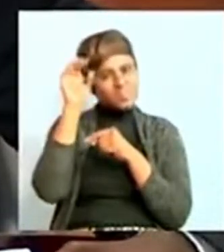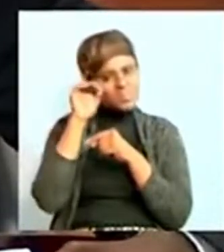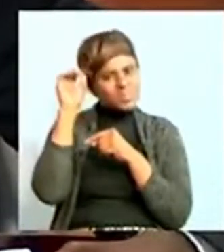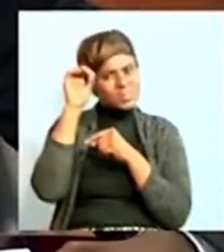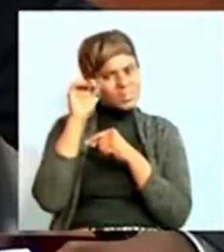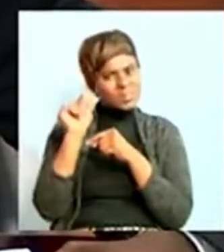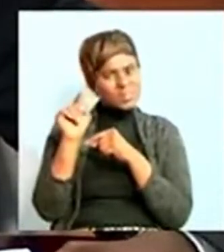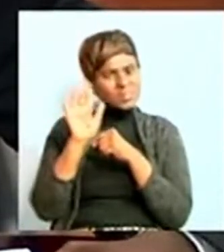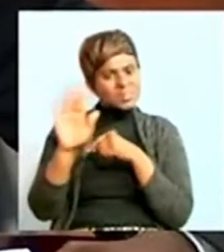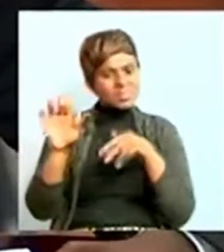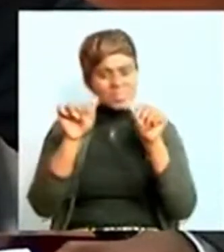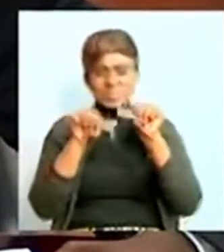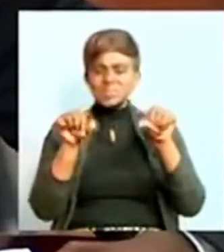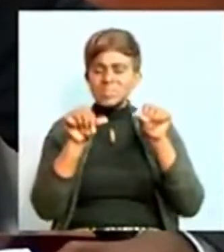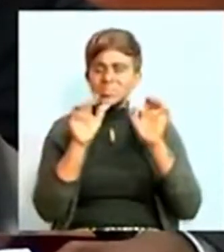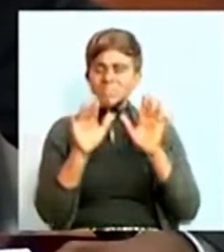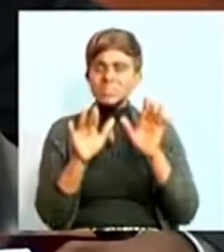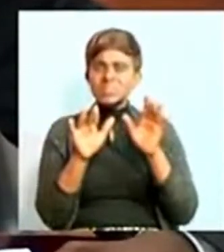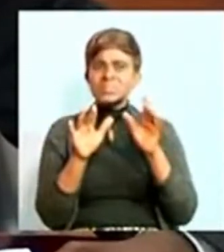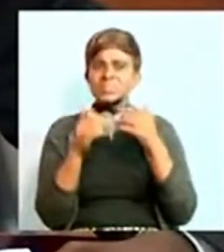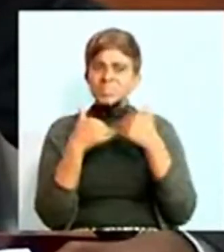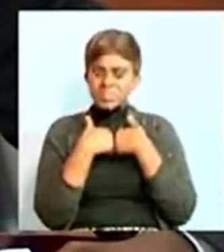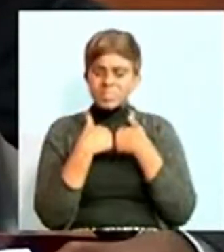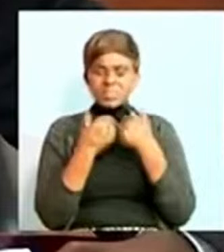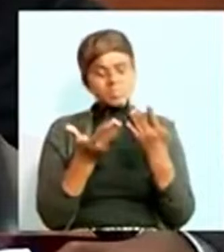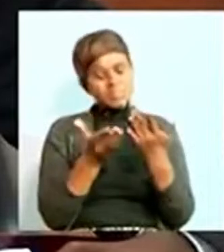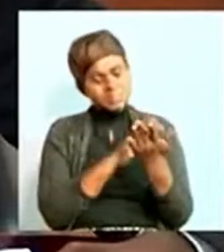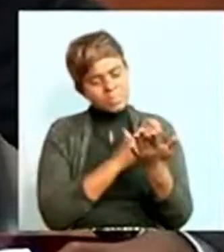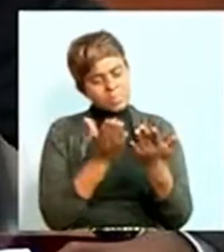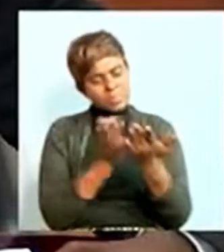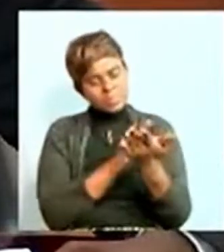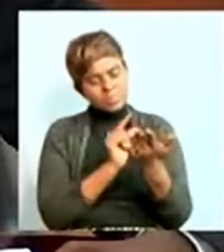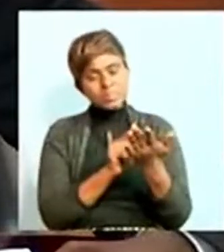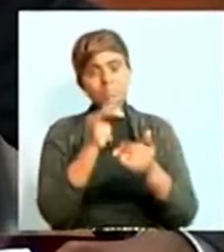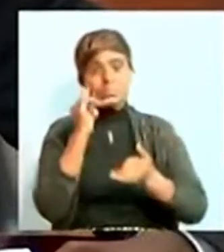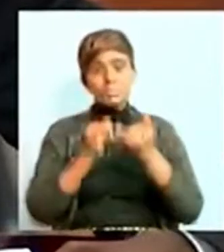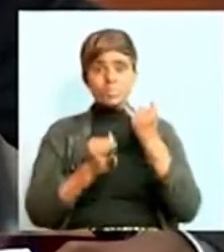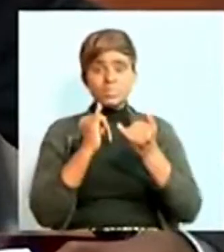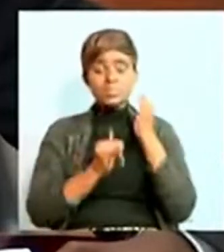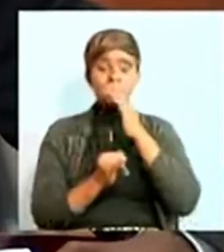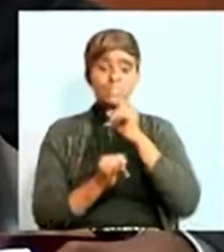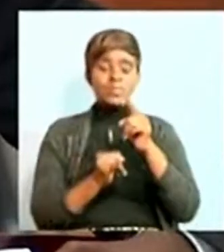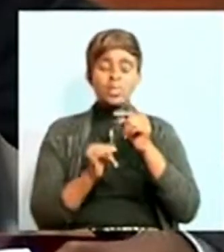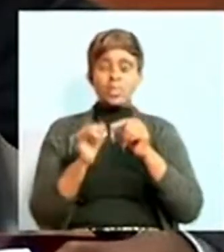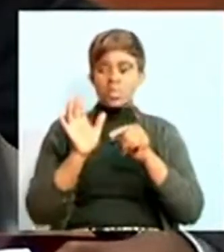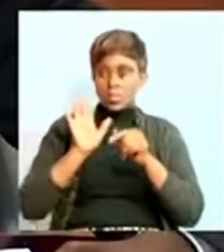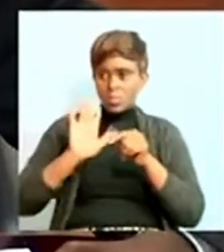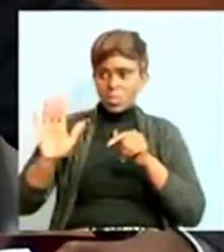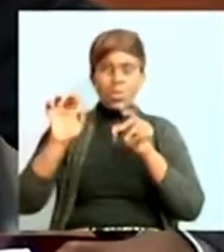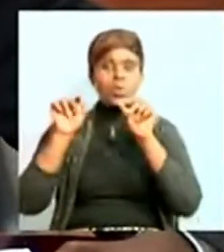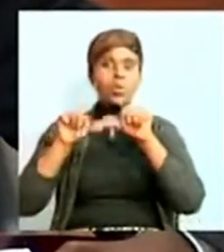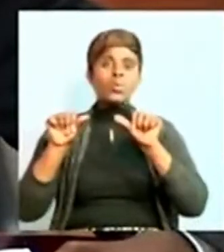opinion of the auditor. I've gone to the conclusion of the